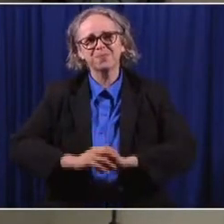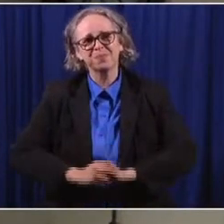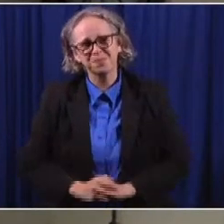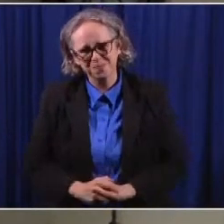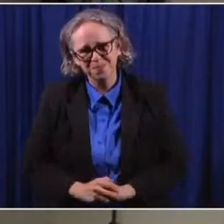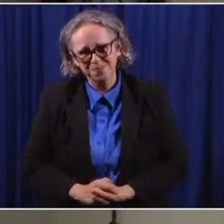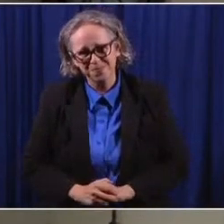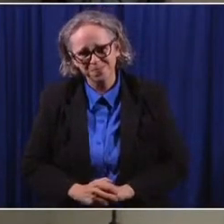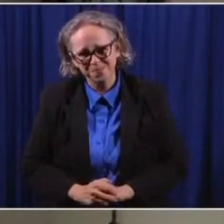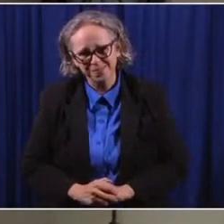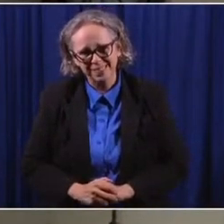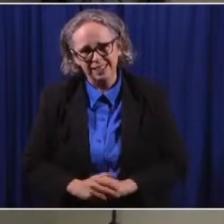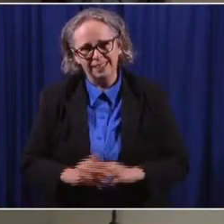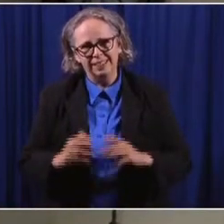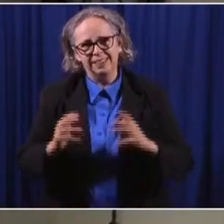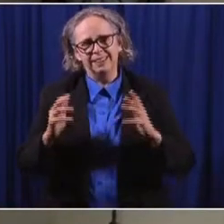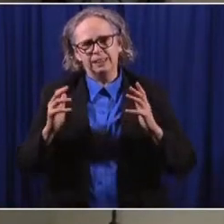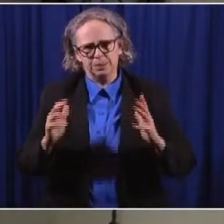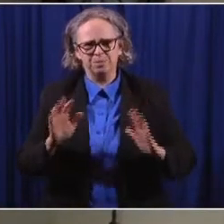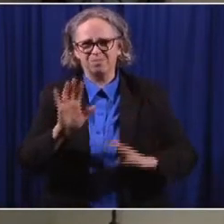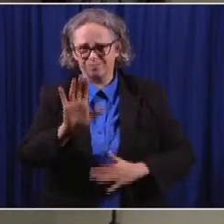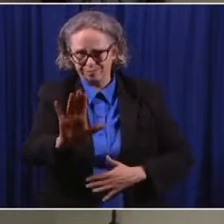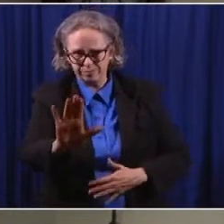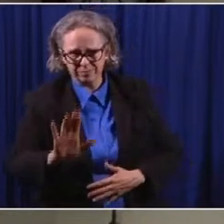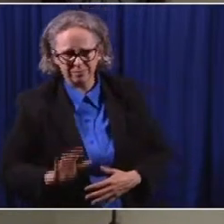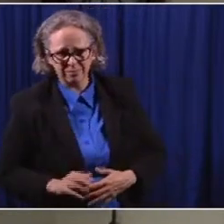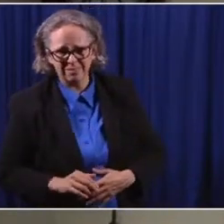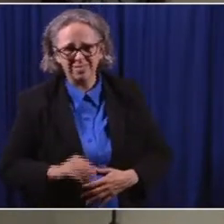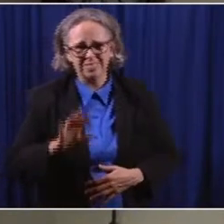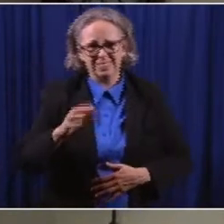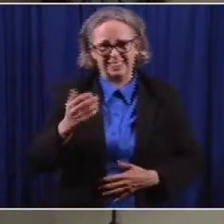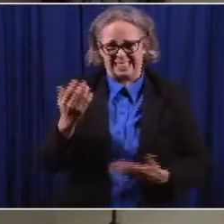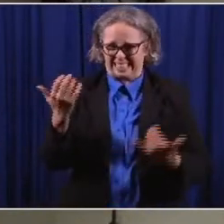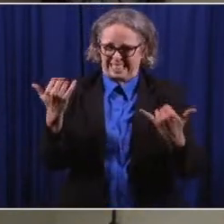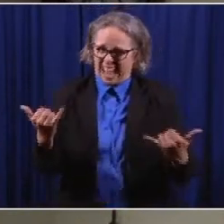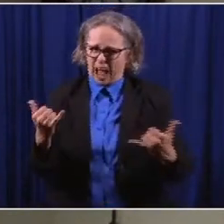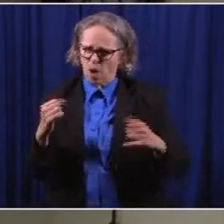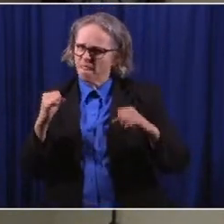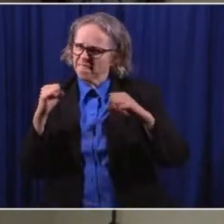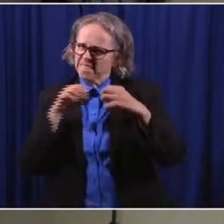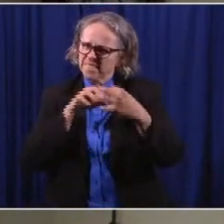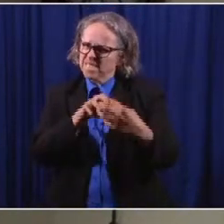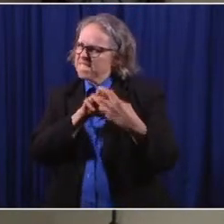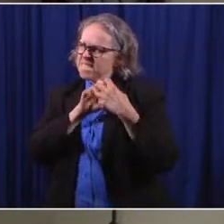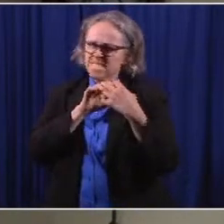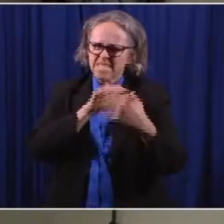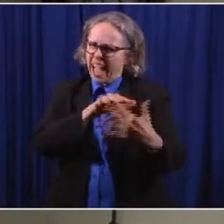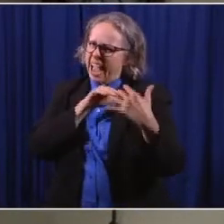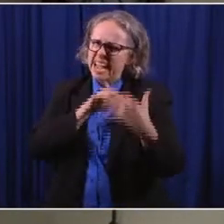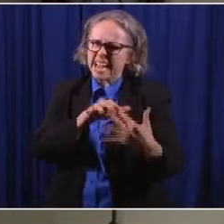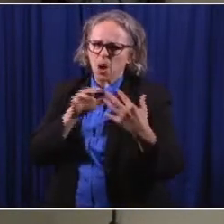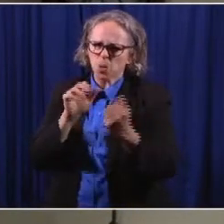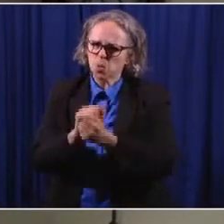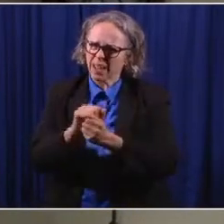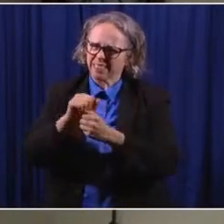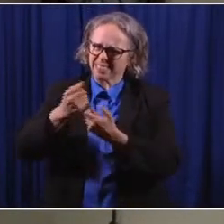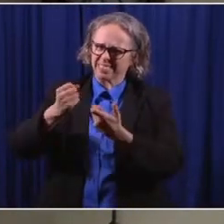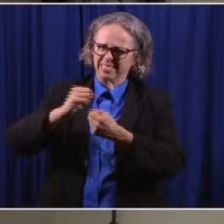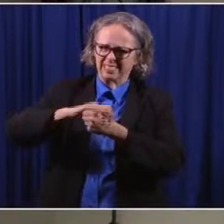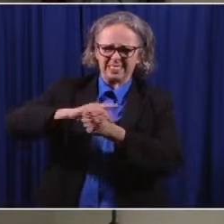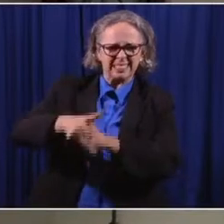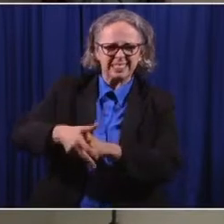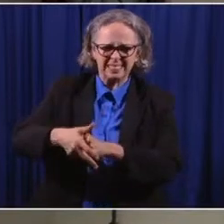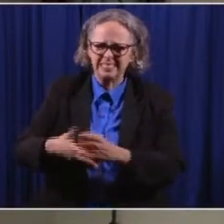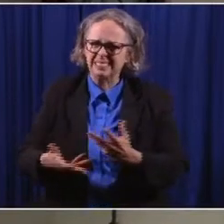This is a fight we're in. We can't let the virus off the